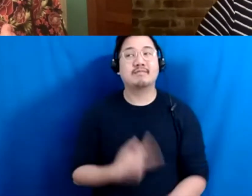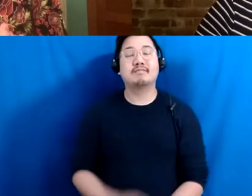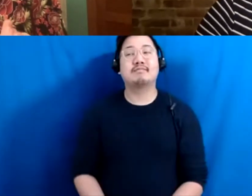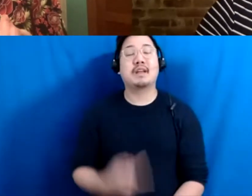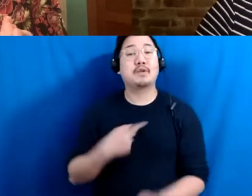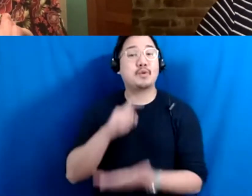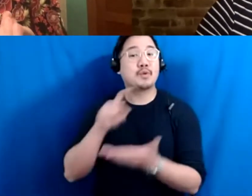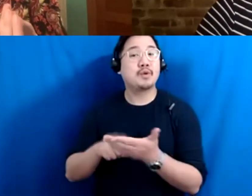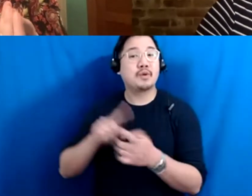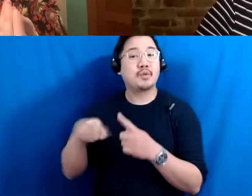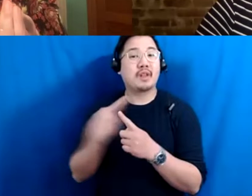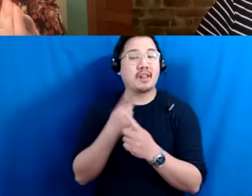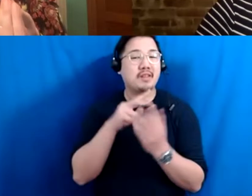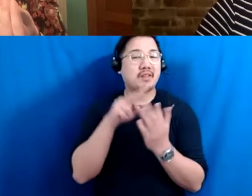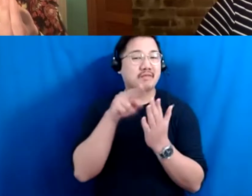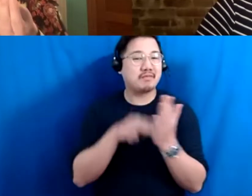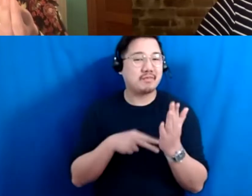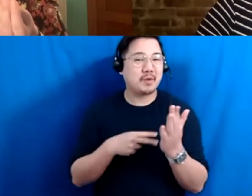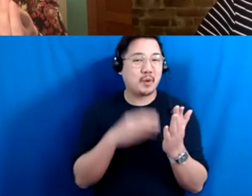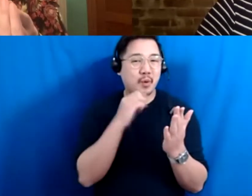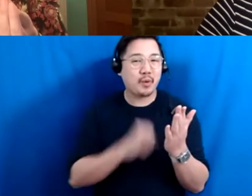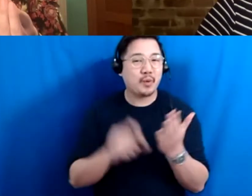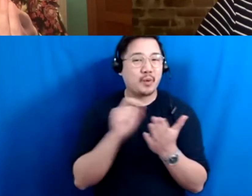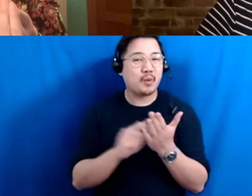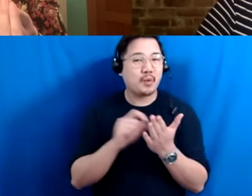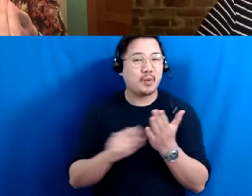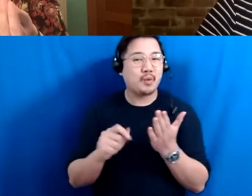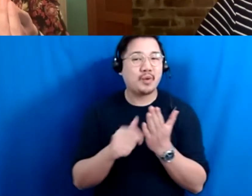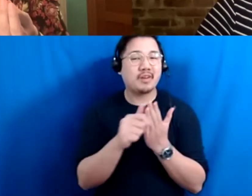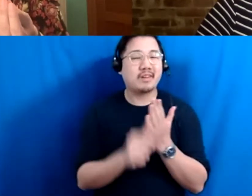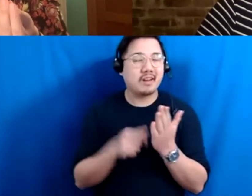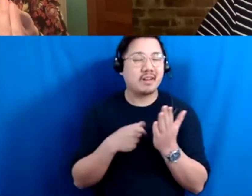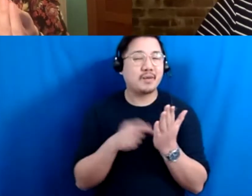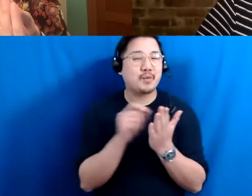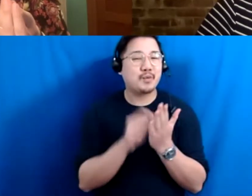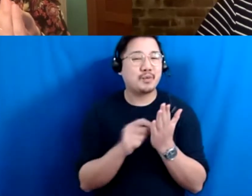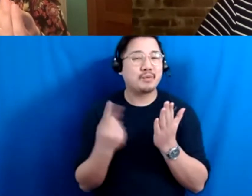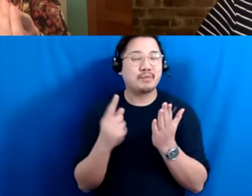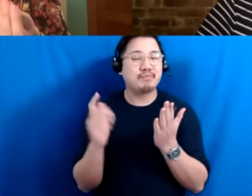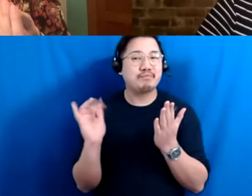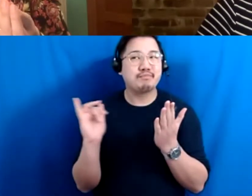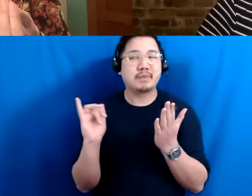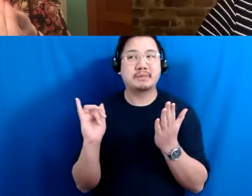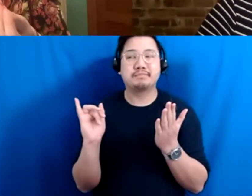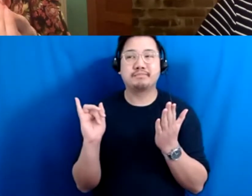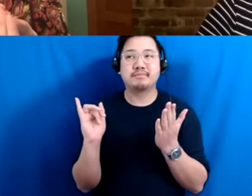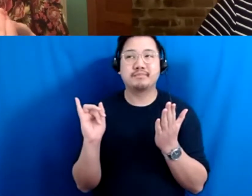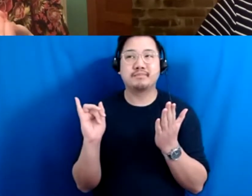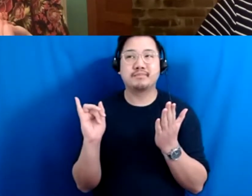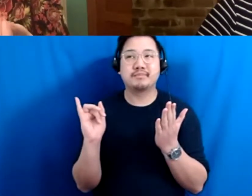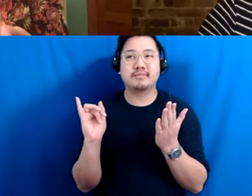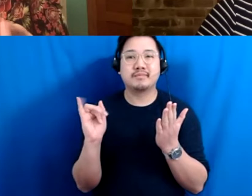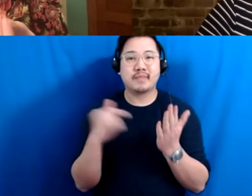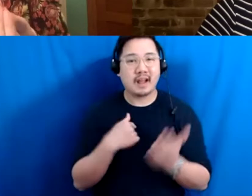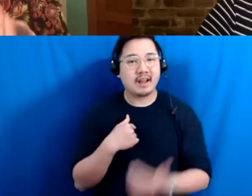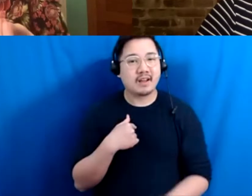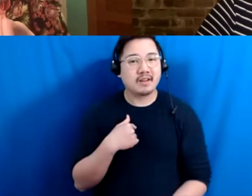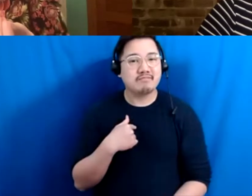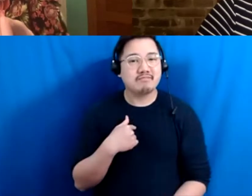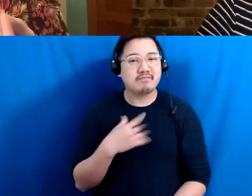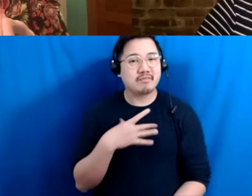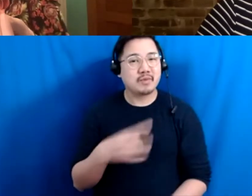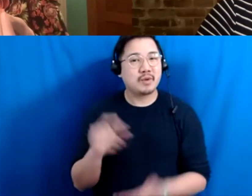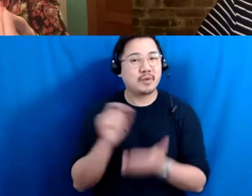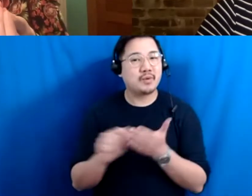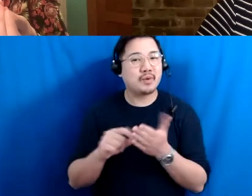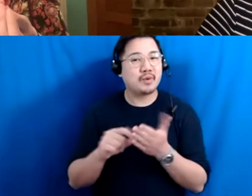my old writing log, that I had said something like, um, I would like to write a story about a huge